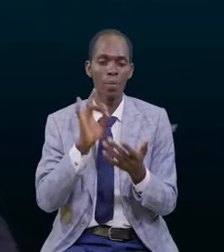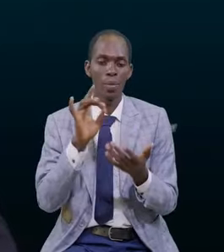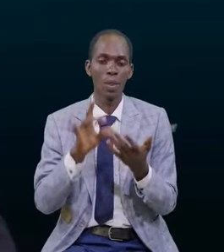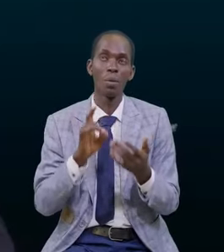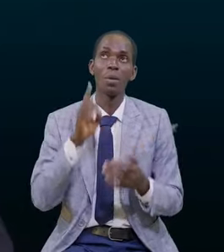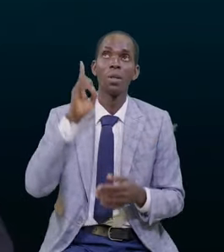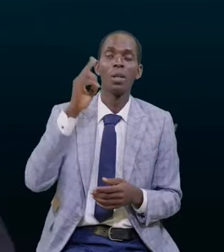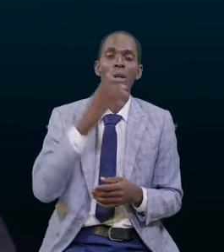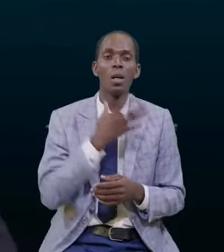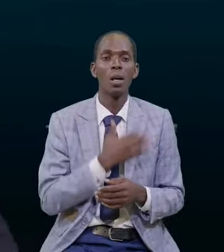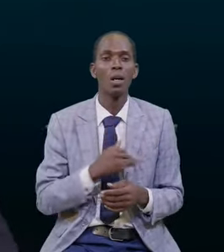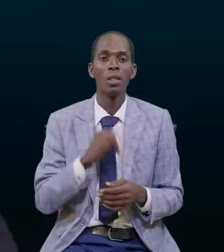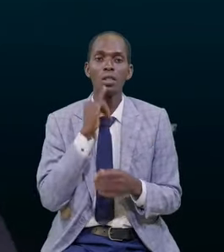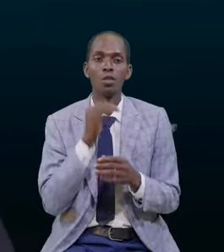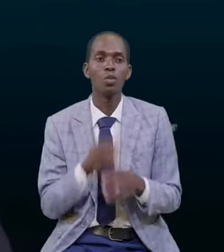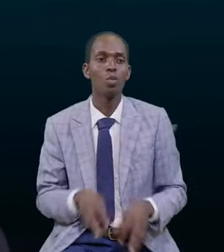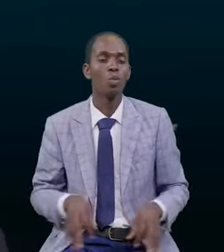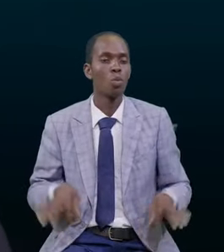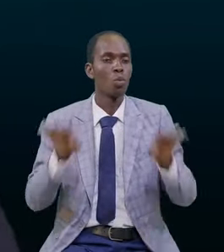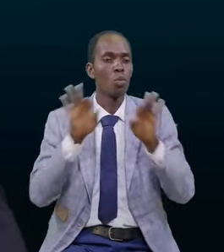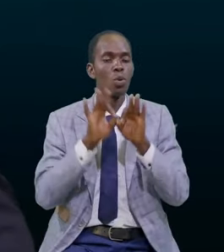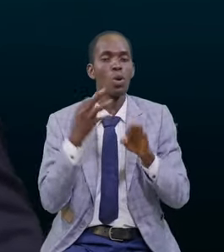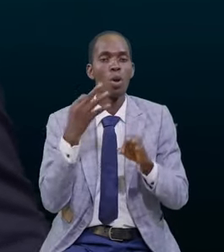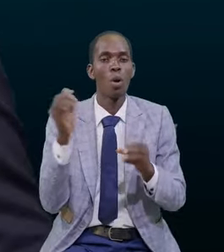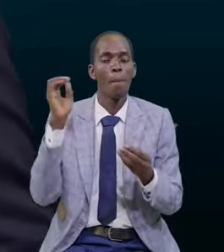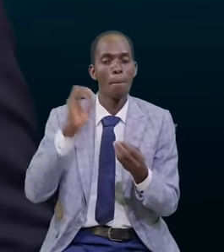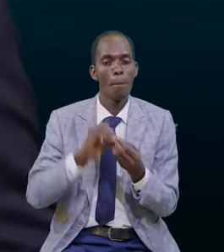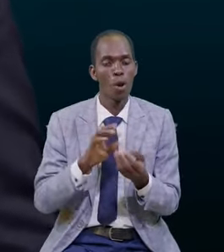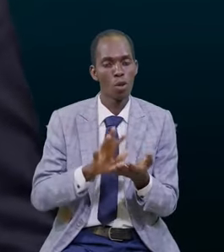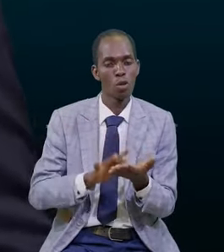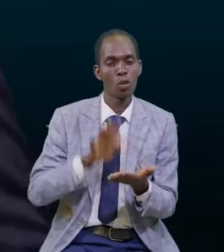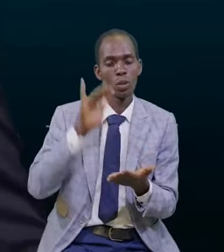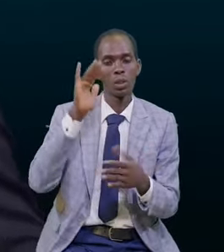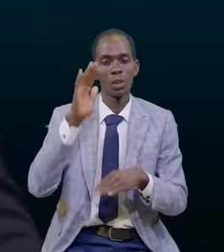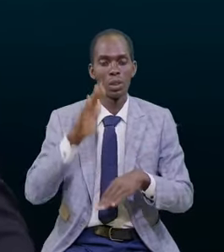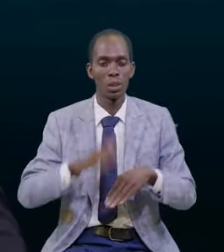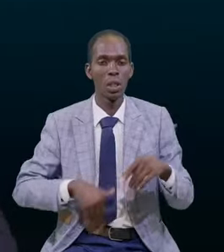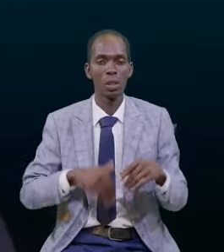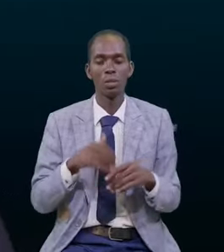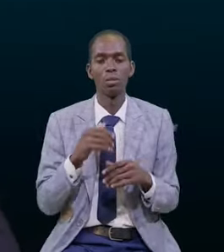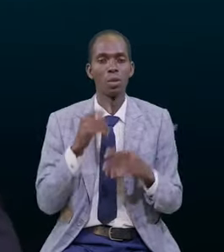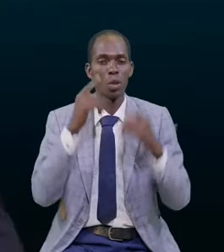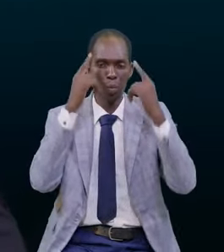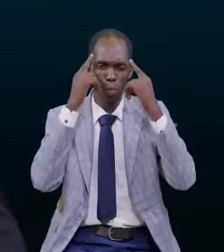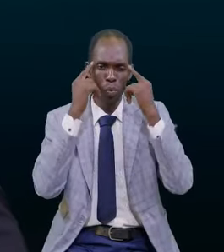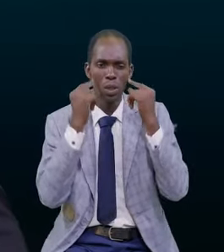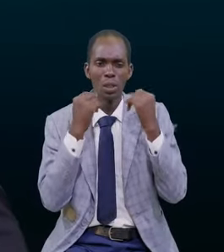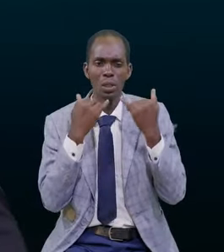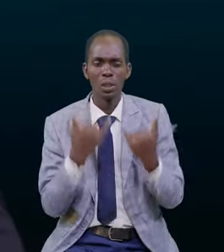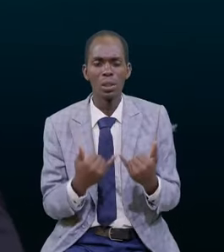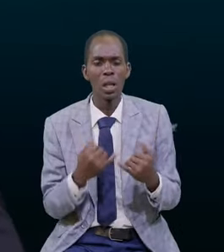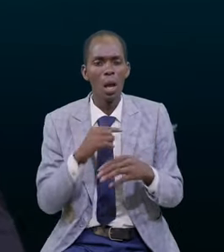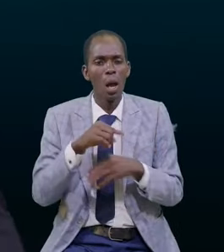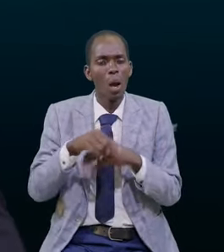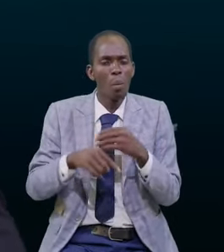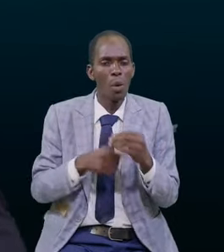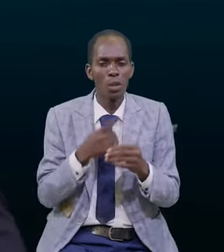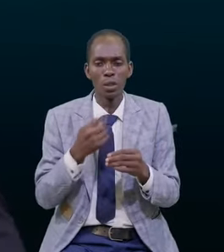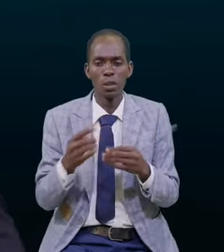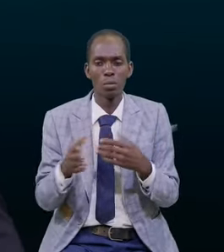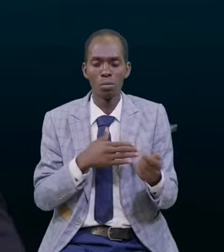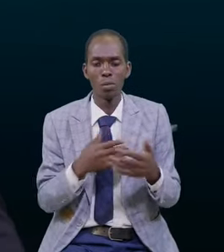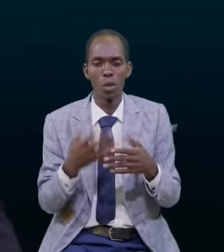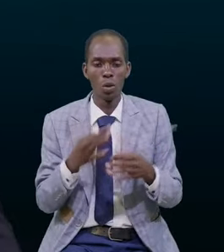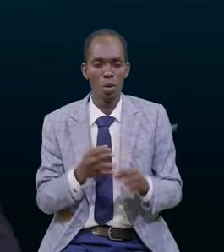Glory than Moses now if we come to the issue of faithfulness how important how significant that a